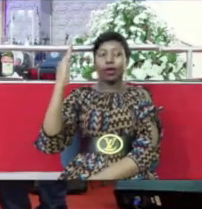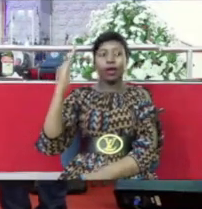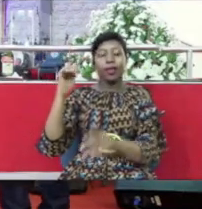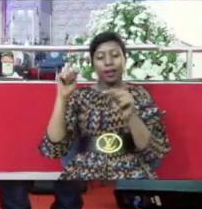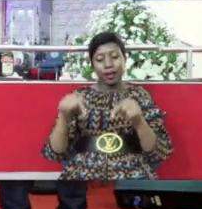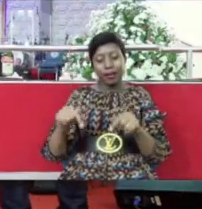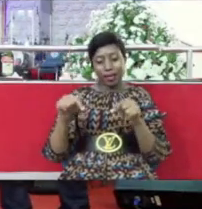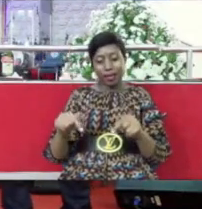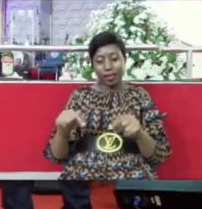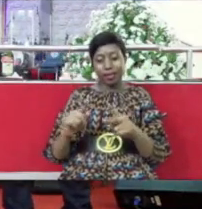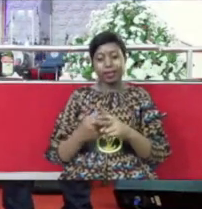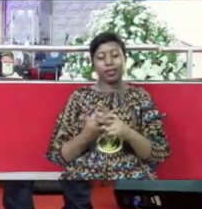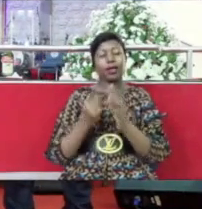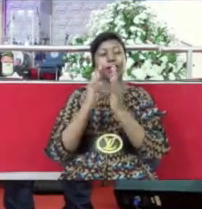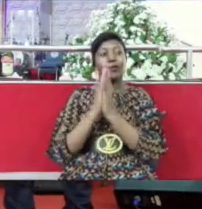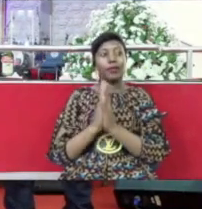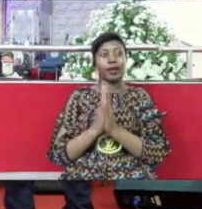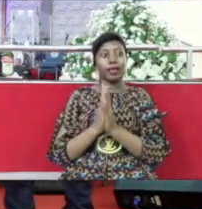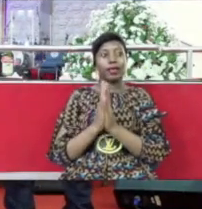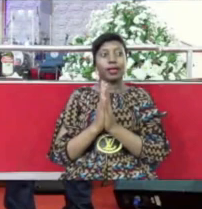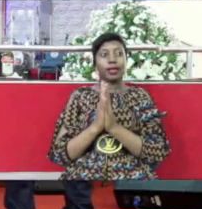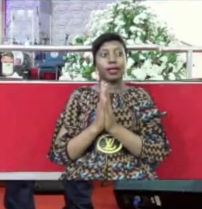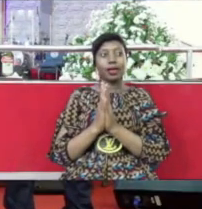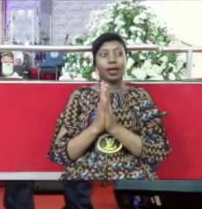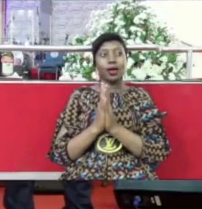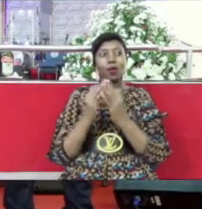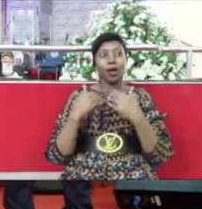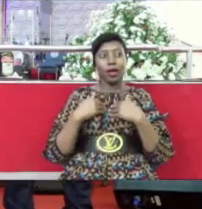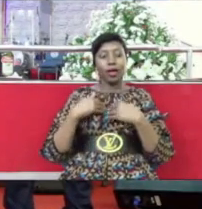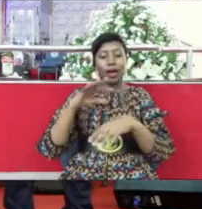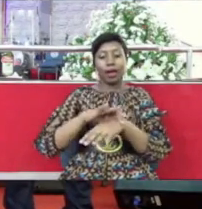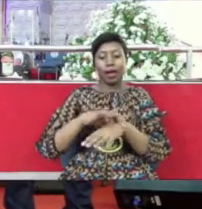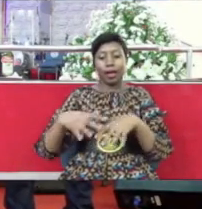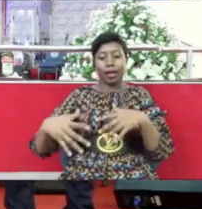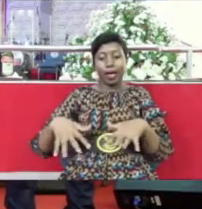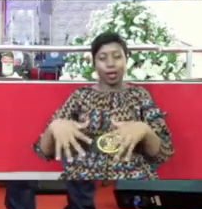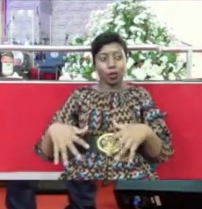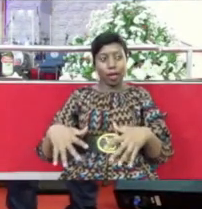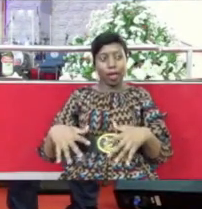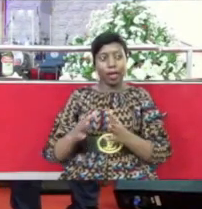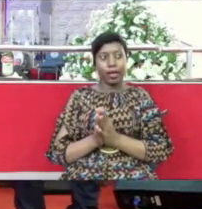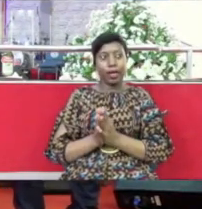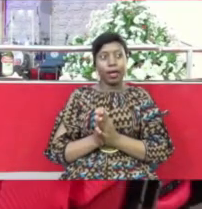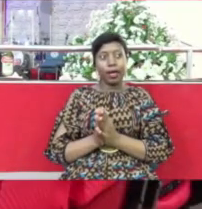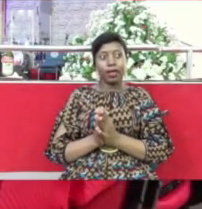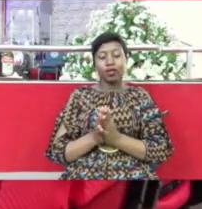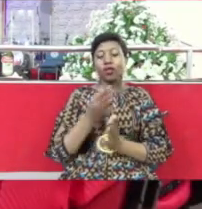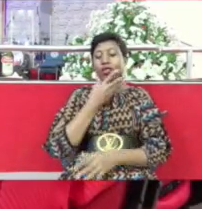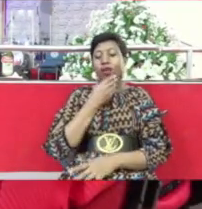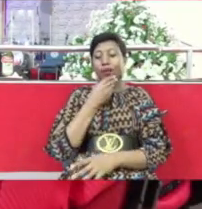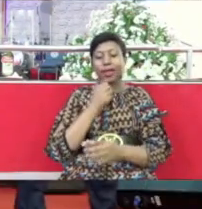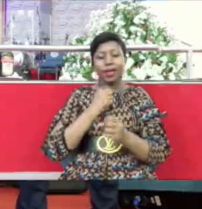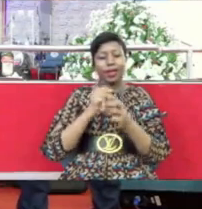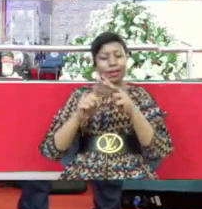Immediately he started praying. Alipoanza kuomba. There was some kind of an earthquake. Kulikuwa na mtetemeko. There was some shaking. Kulikuwa na mtetemeko. These guys ran away because